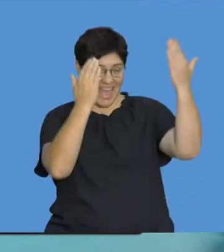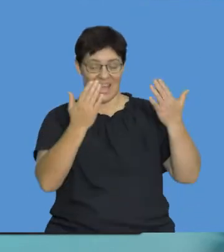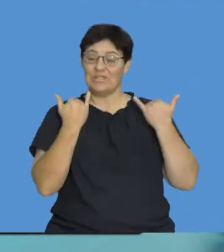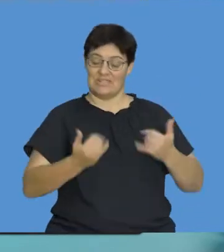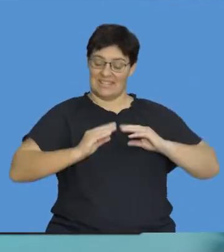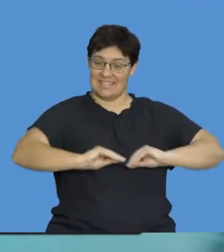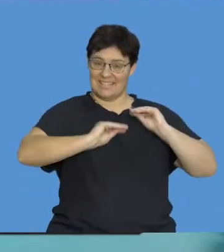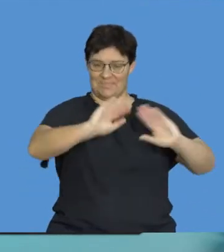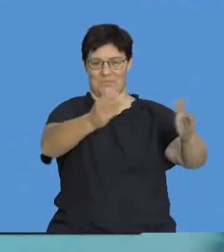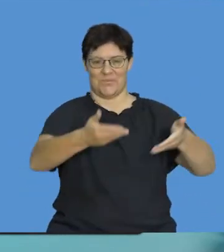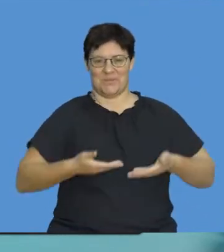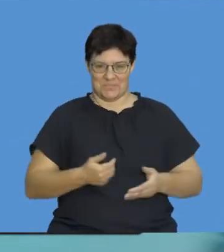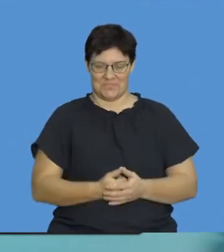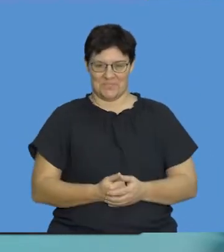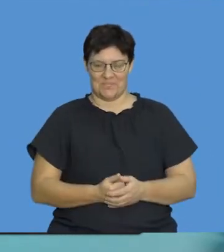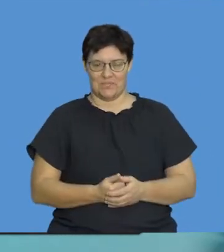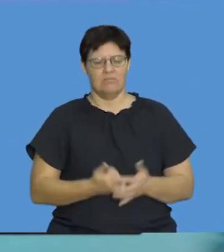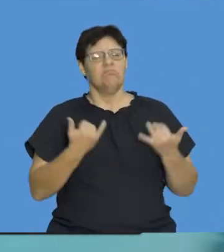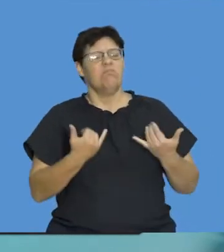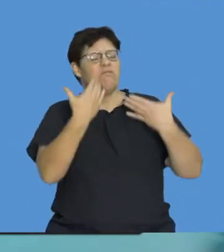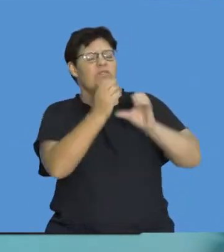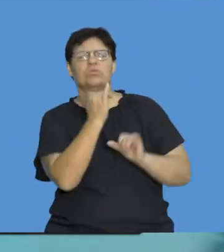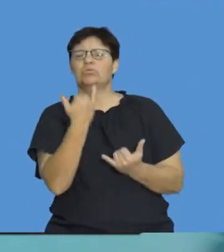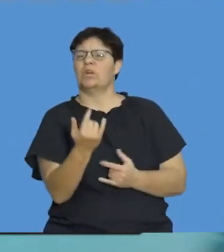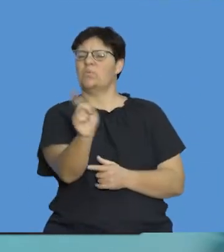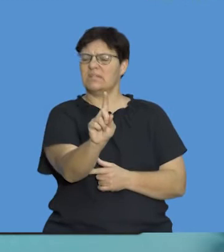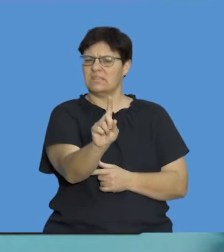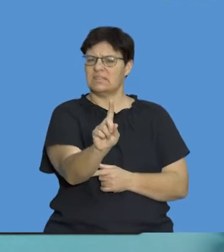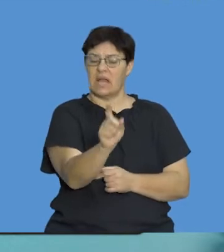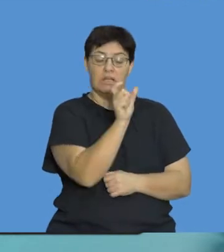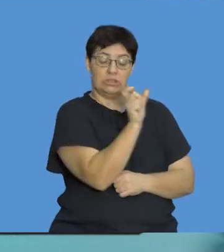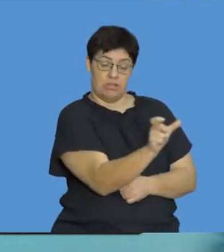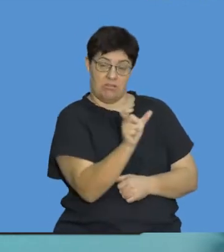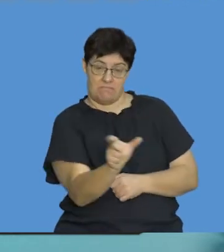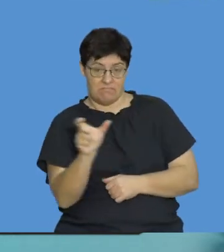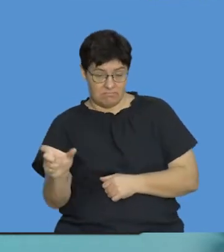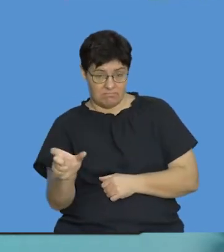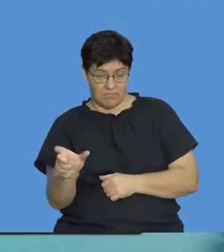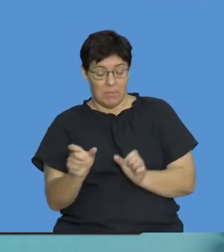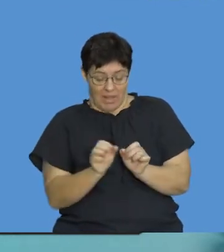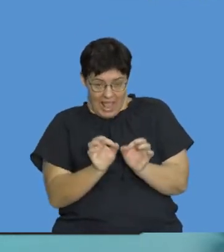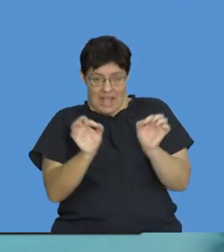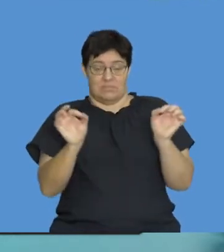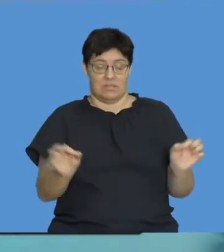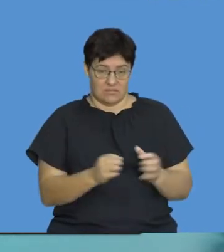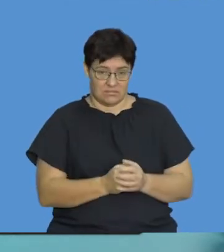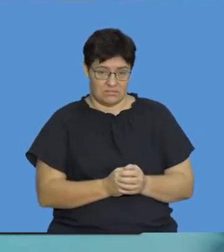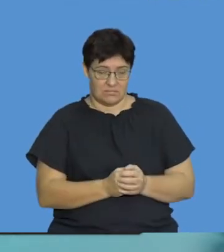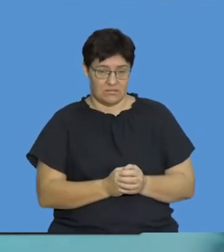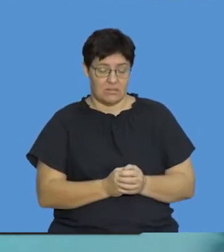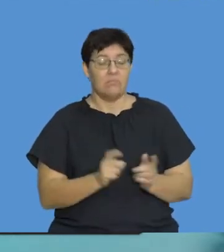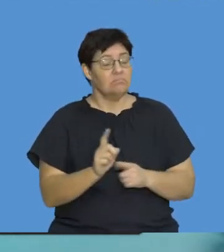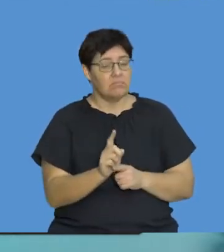welcome to today's lesson. So today we're going to be focusing on expanding terms, right? This is under algebraic